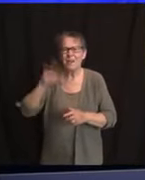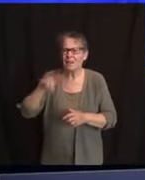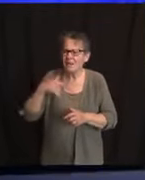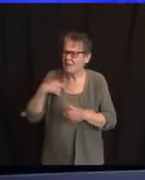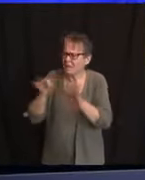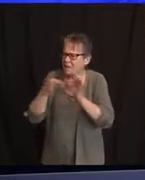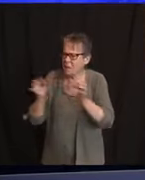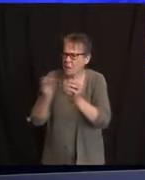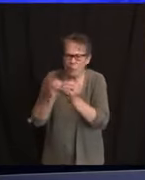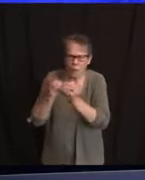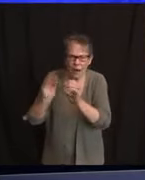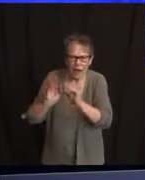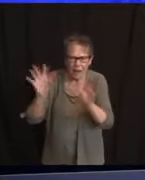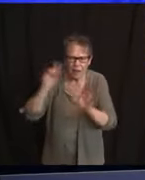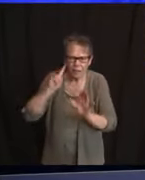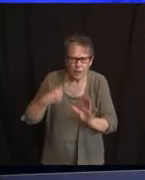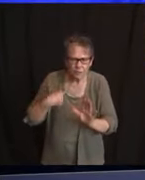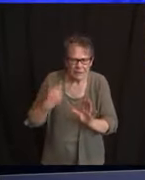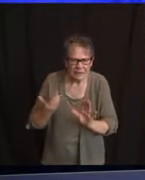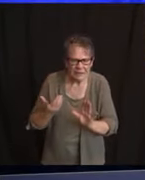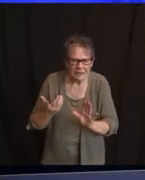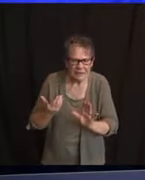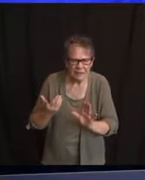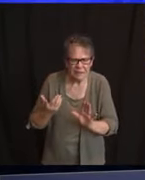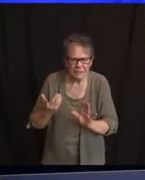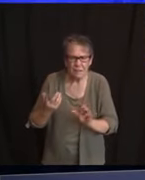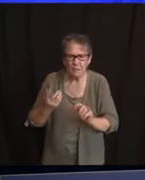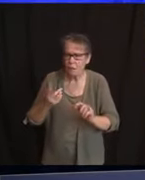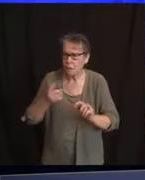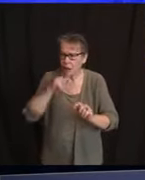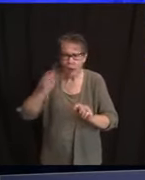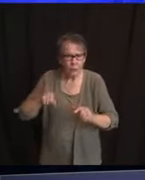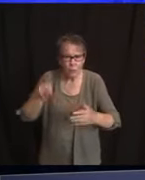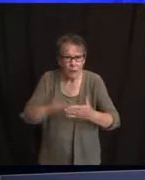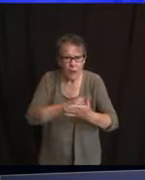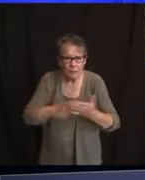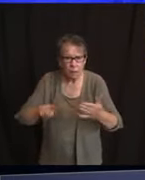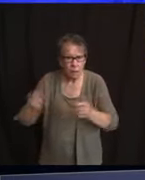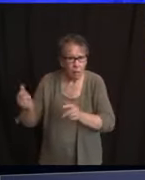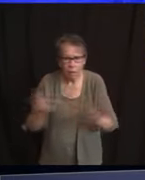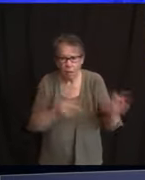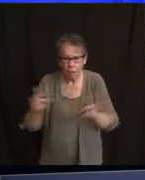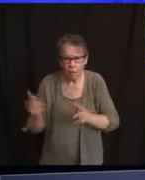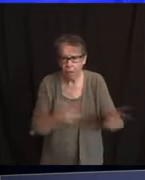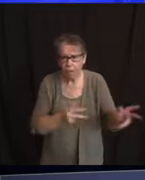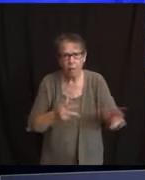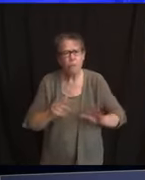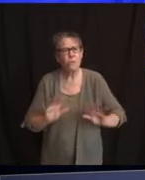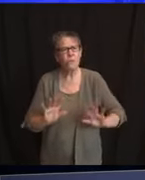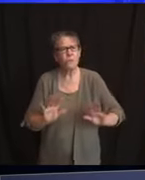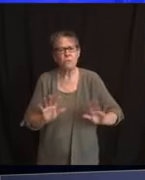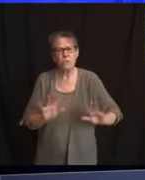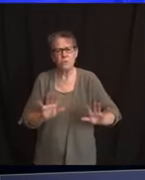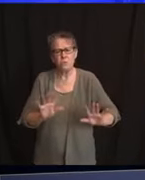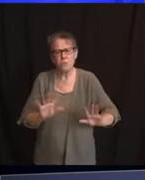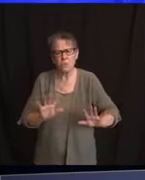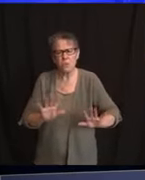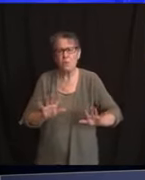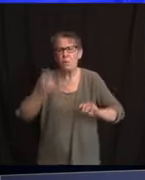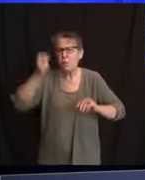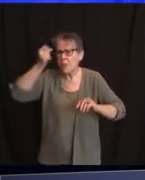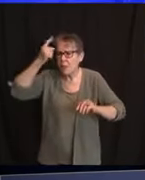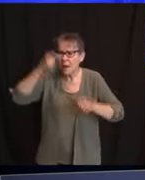students or individuals to one location. So if that's seven cars want to drive by a senior's house and that family is on the front